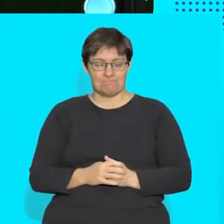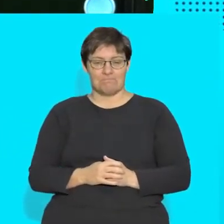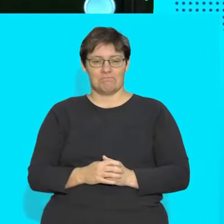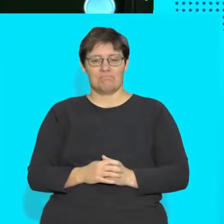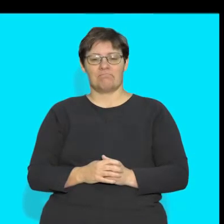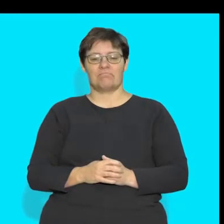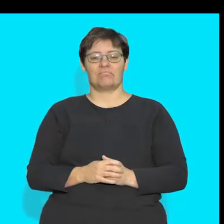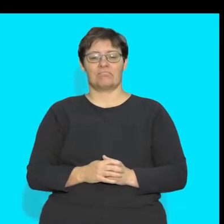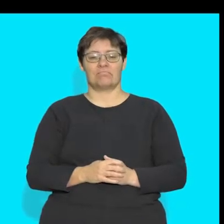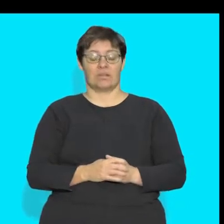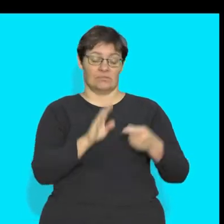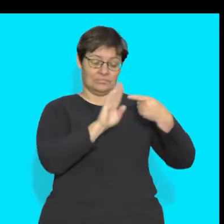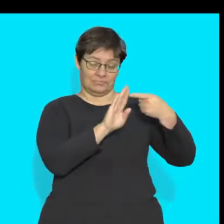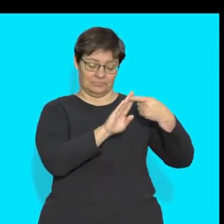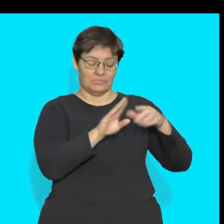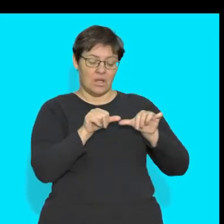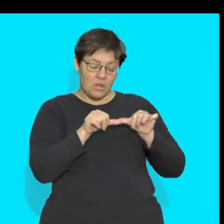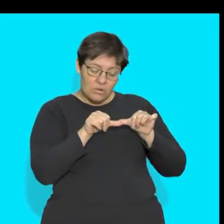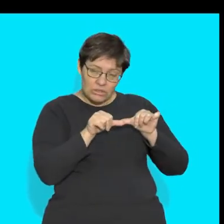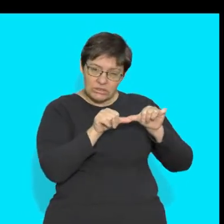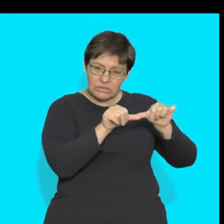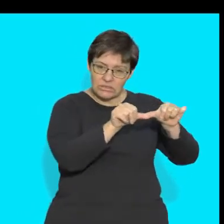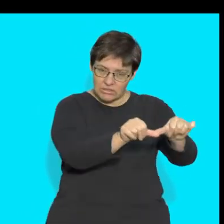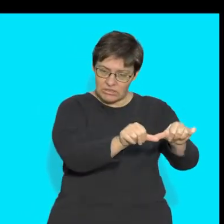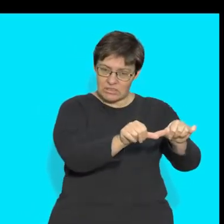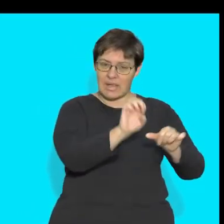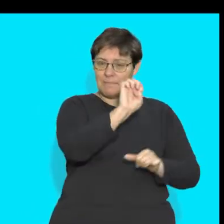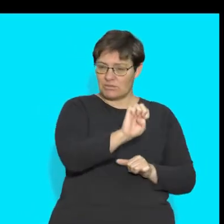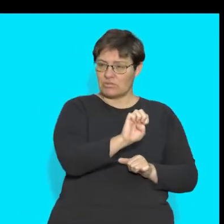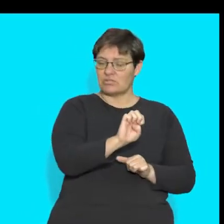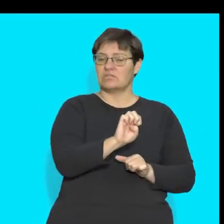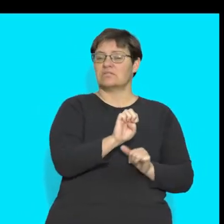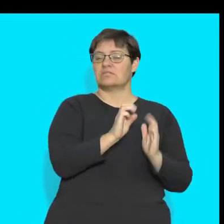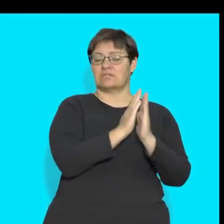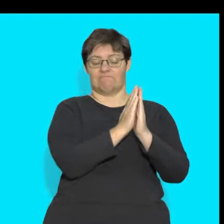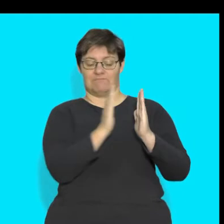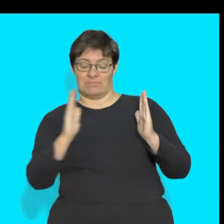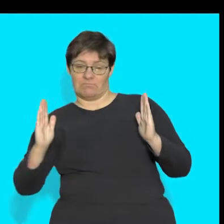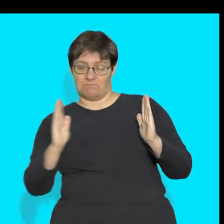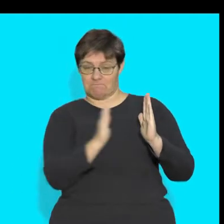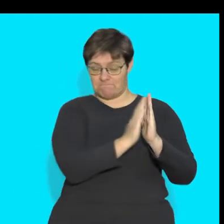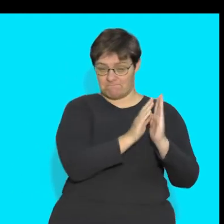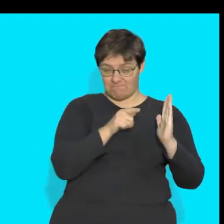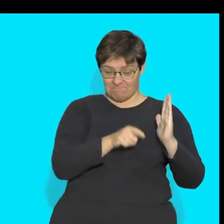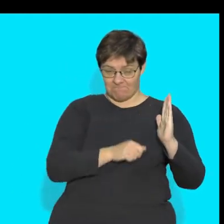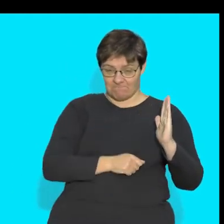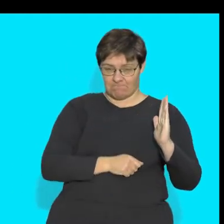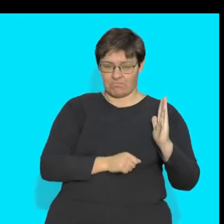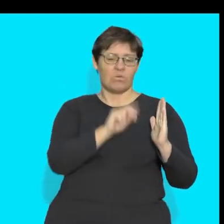A continuous emission spectrum is something like this, where what we